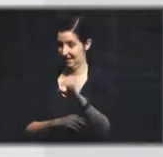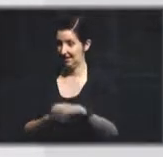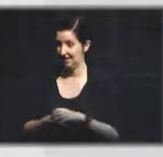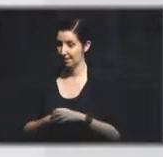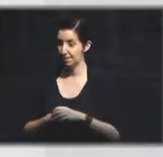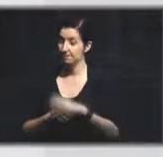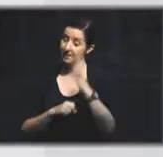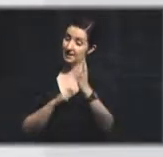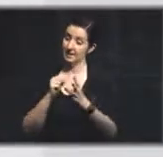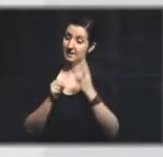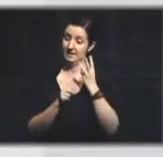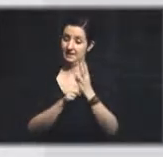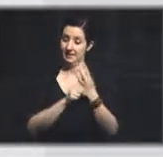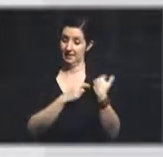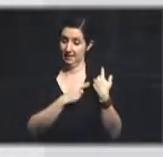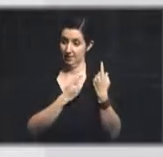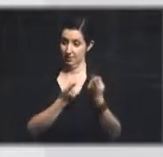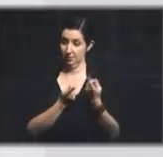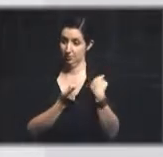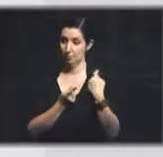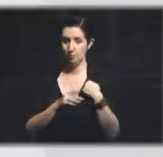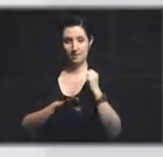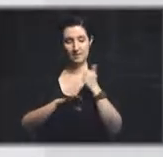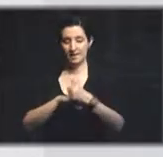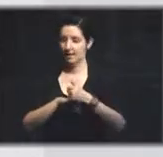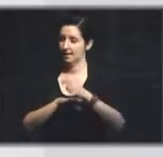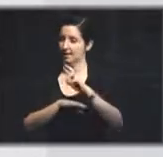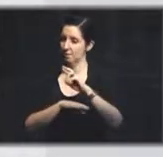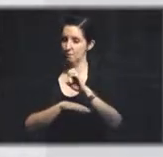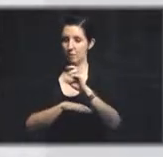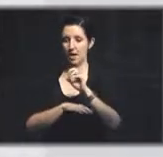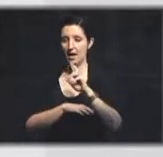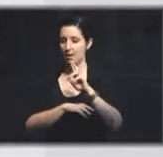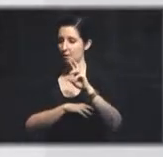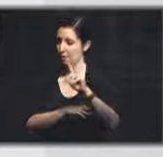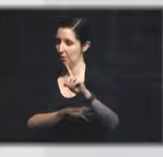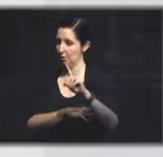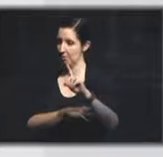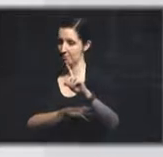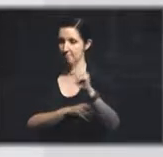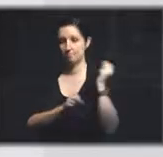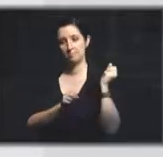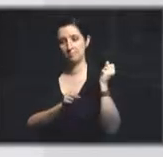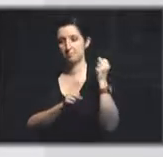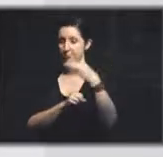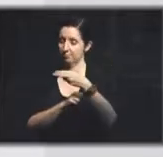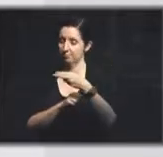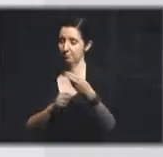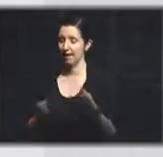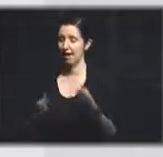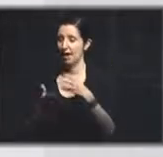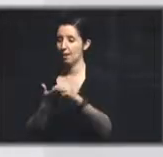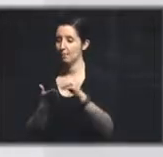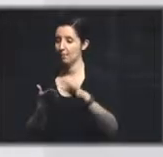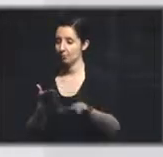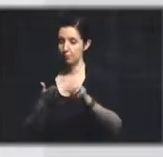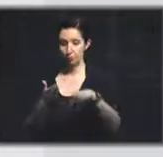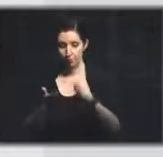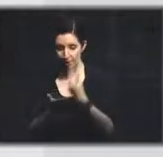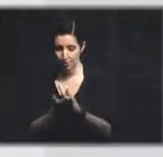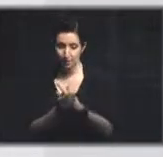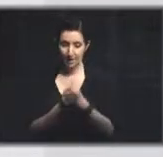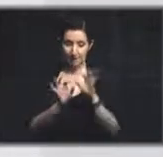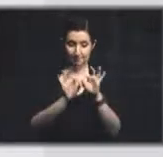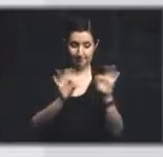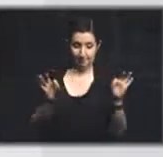set record numbers for the number of graduates from Pikes Peak Community College, the number of degrees and certificates awarded. But